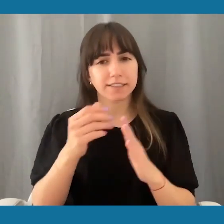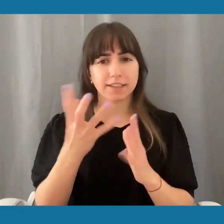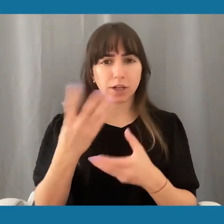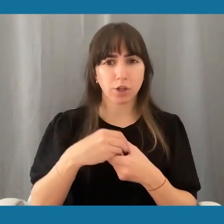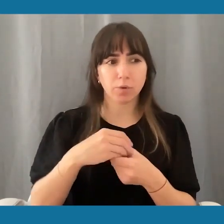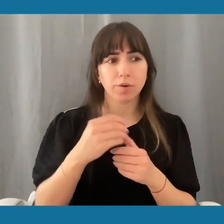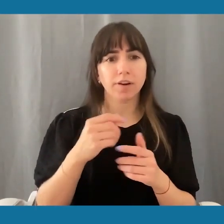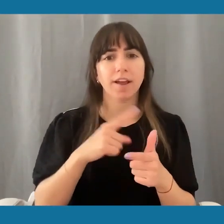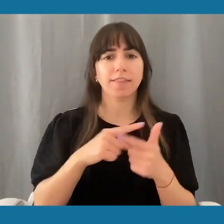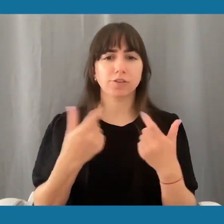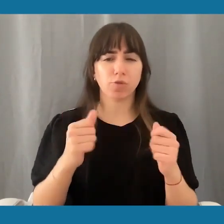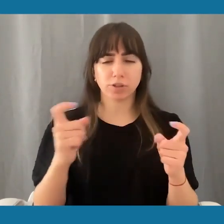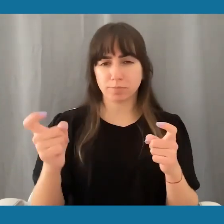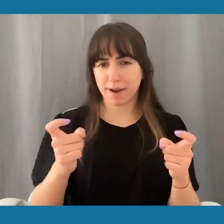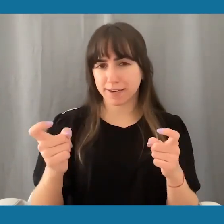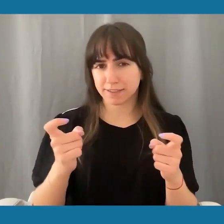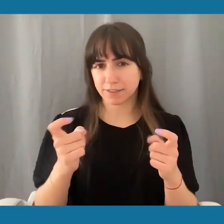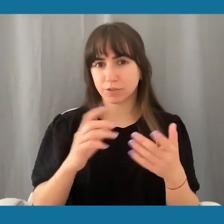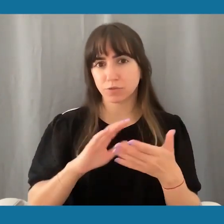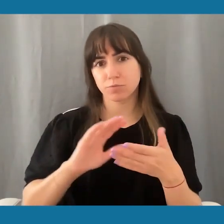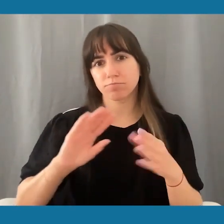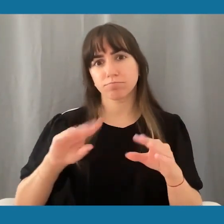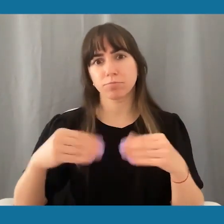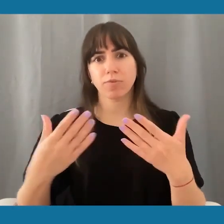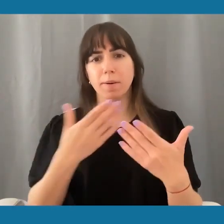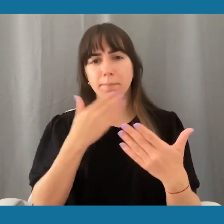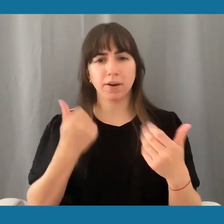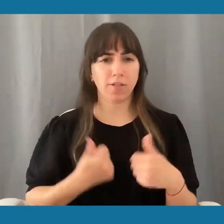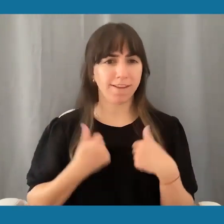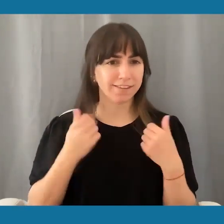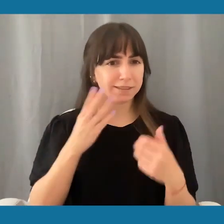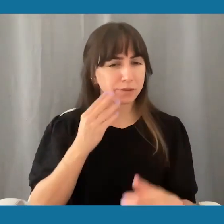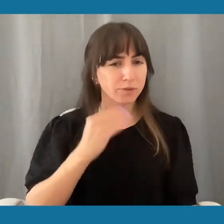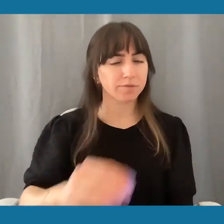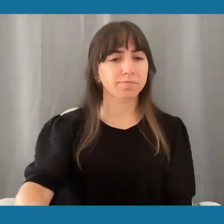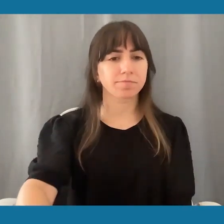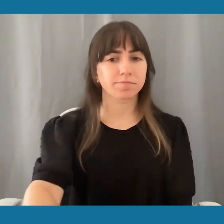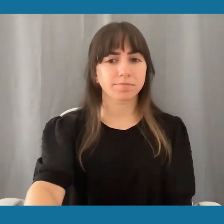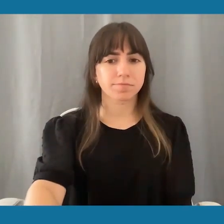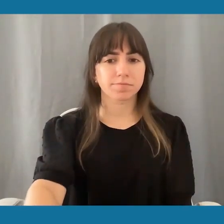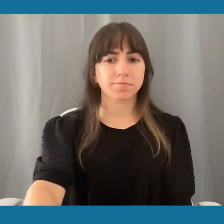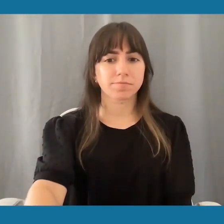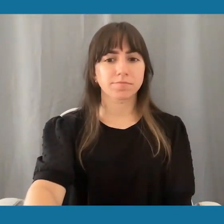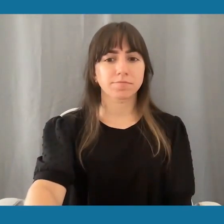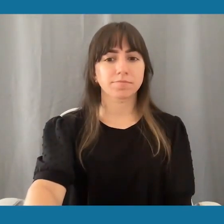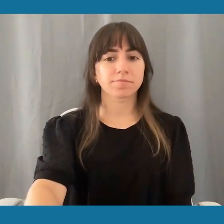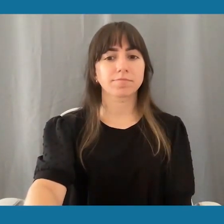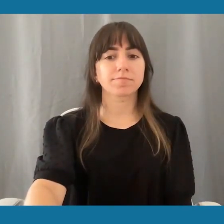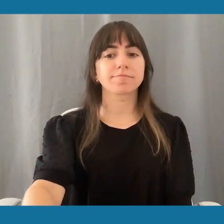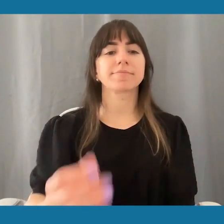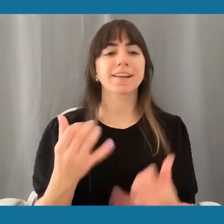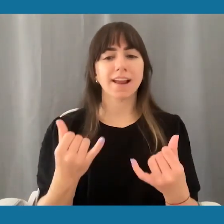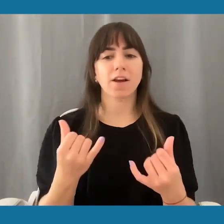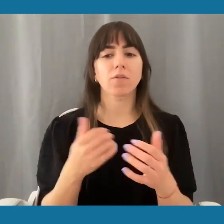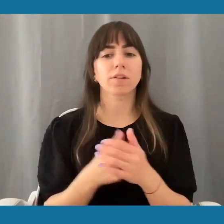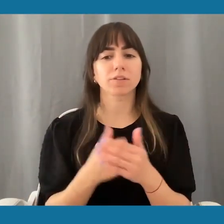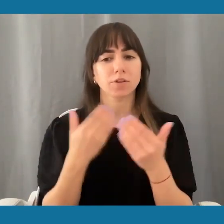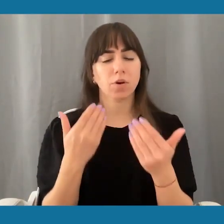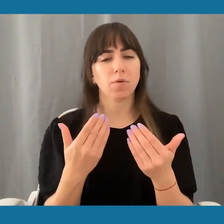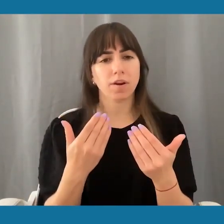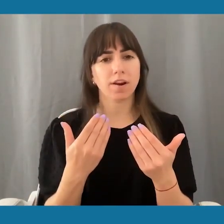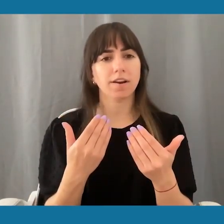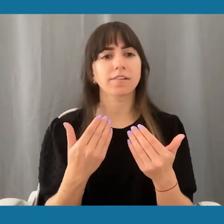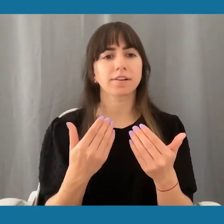Now that we talked about Medicaid, let's talk about supplemental security income. So that's a federal supplement program that provides cash to meet basic needs for